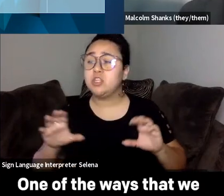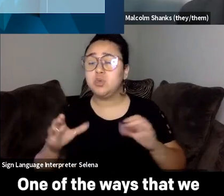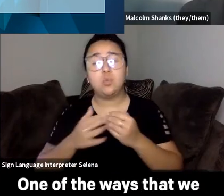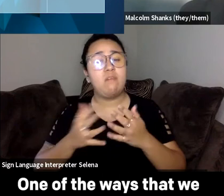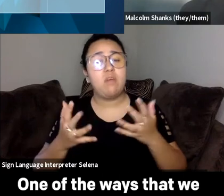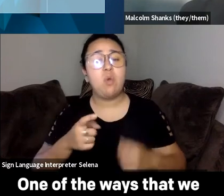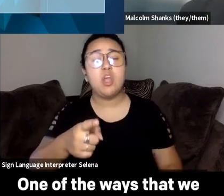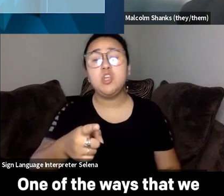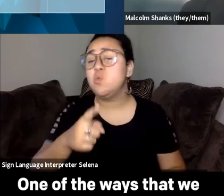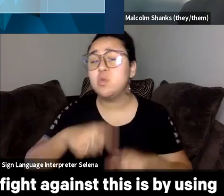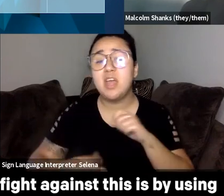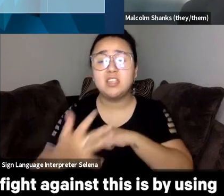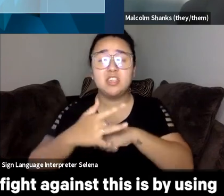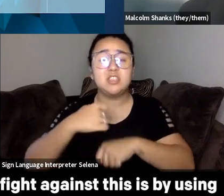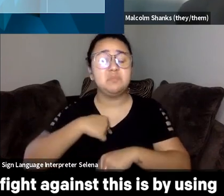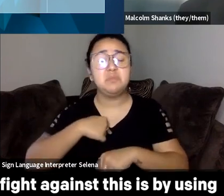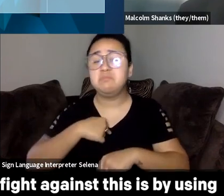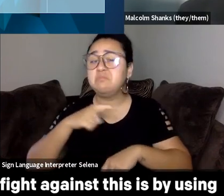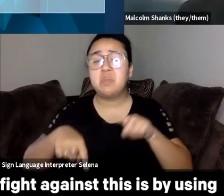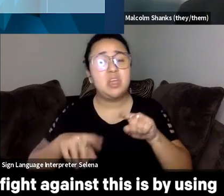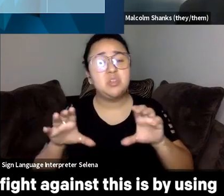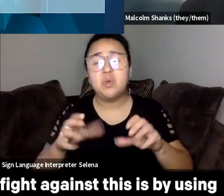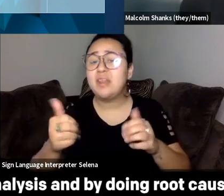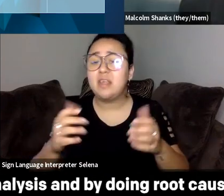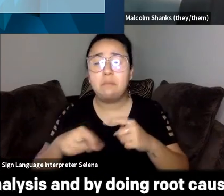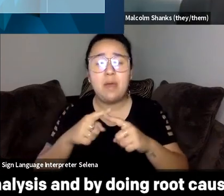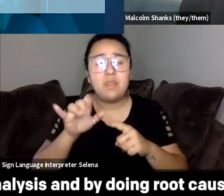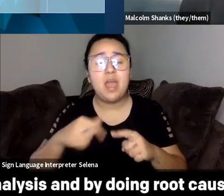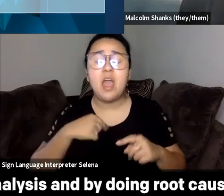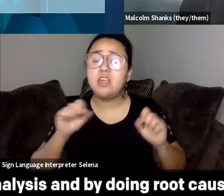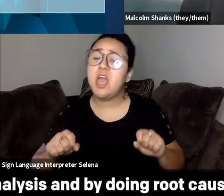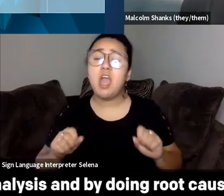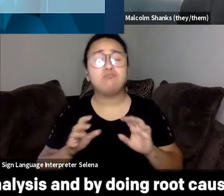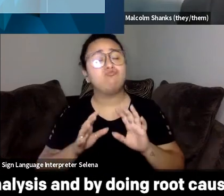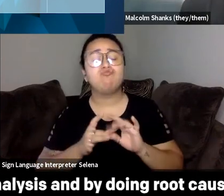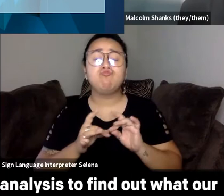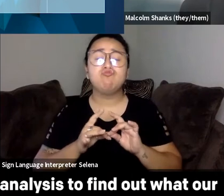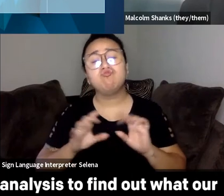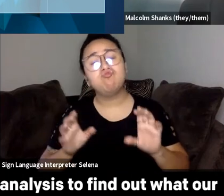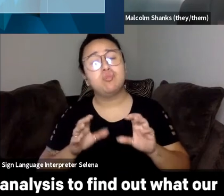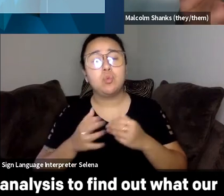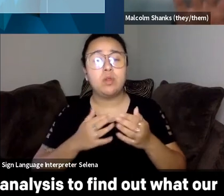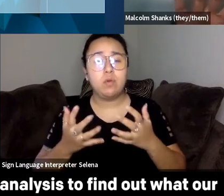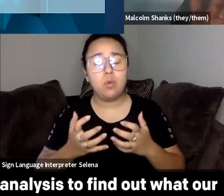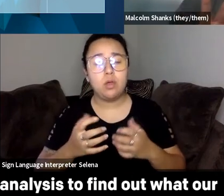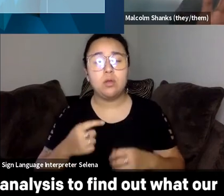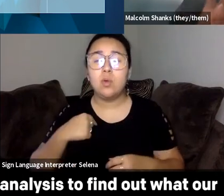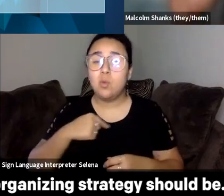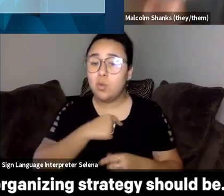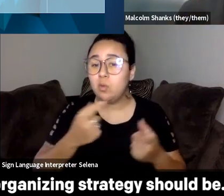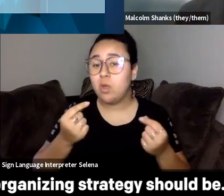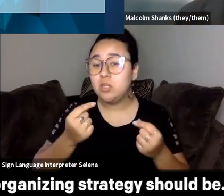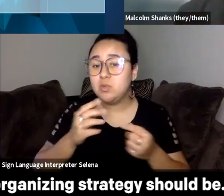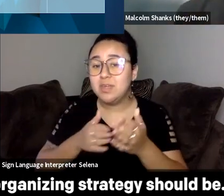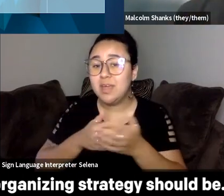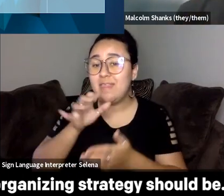ways that we fight against this is by using analysis and by doing root cause analysis to find out what our